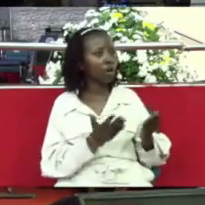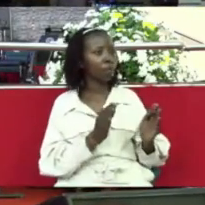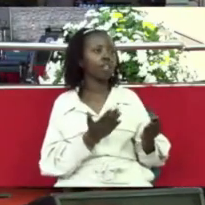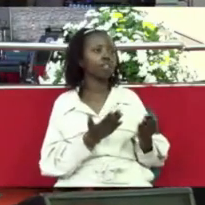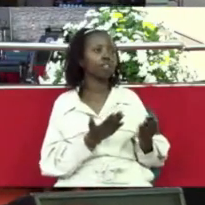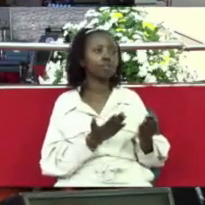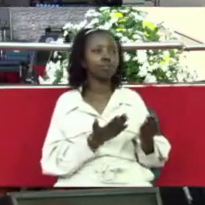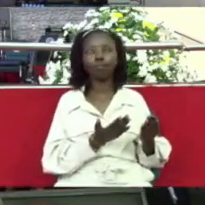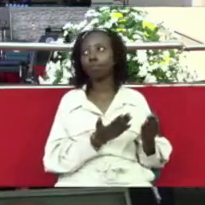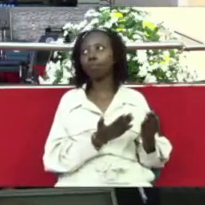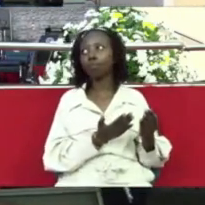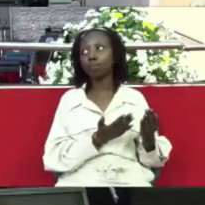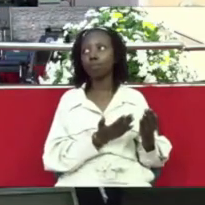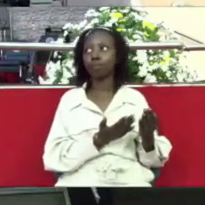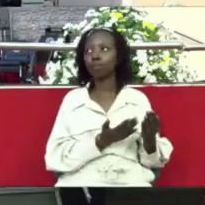happened. And